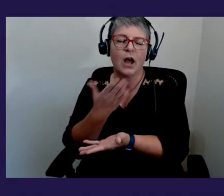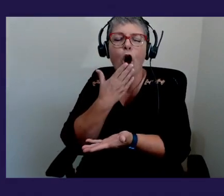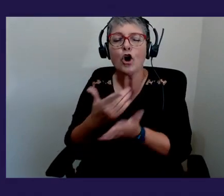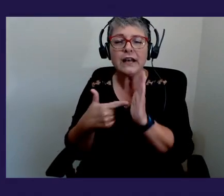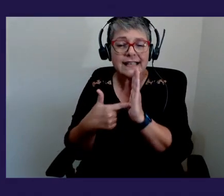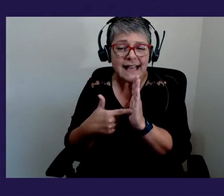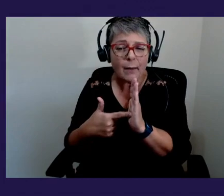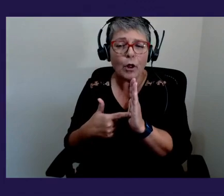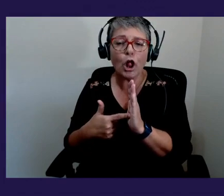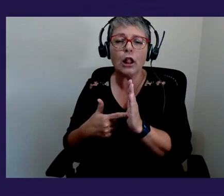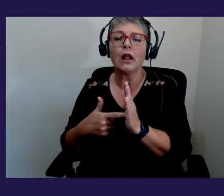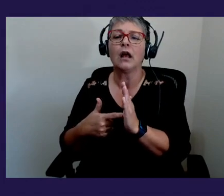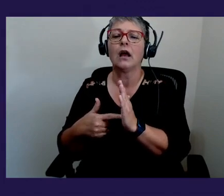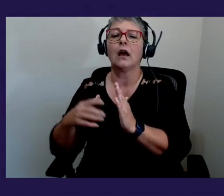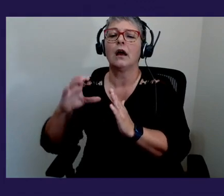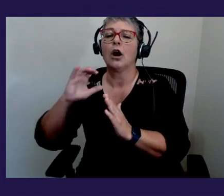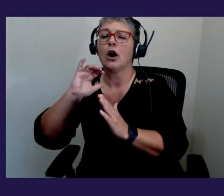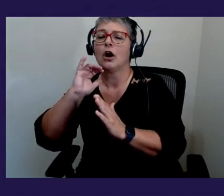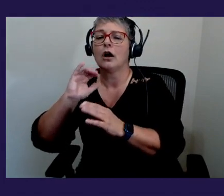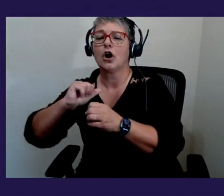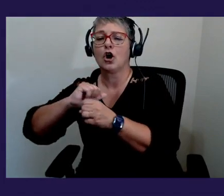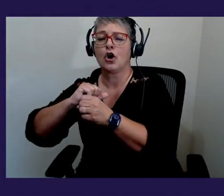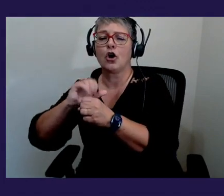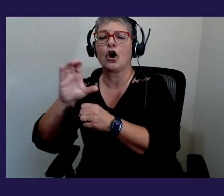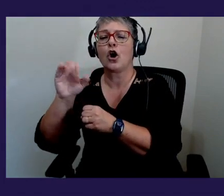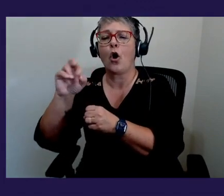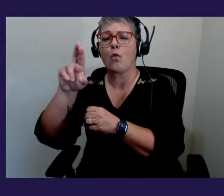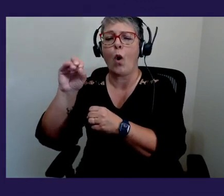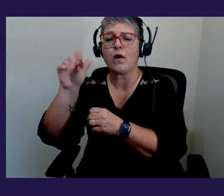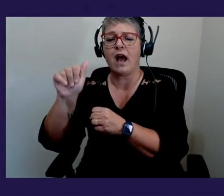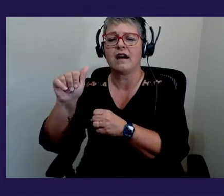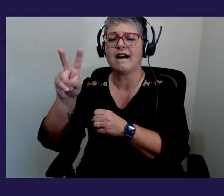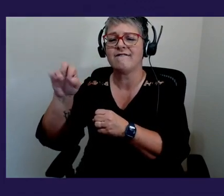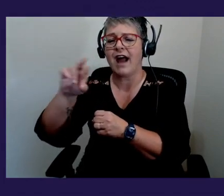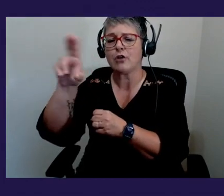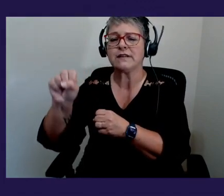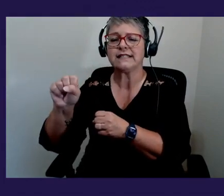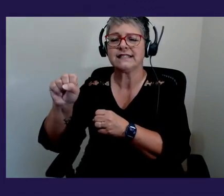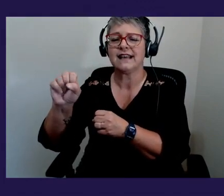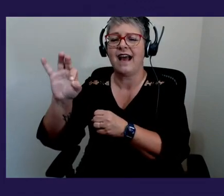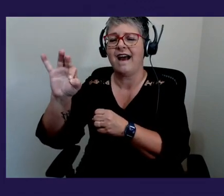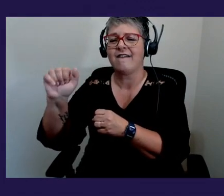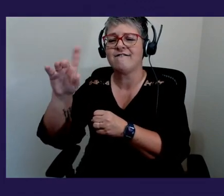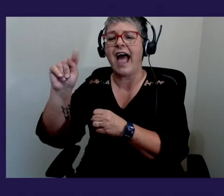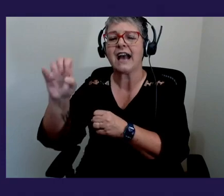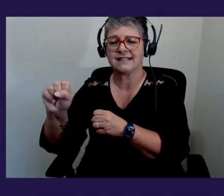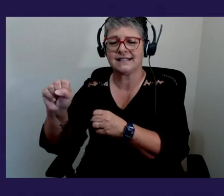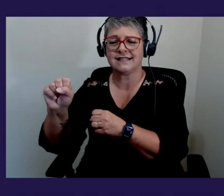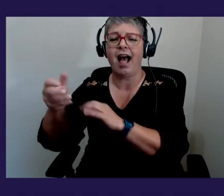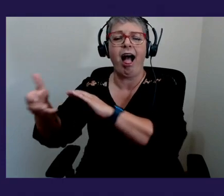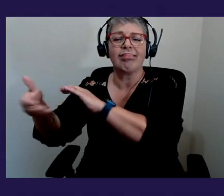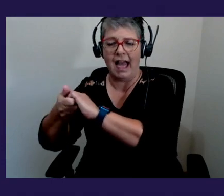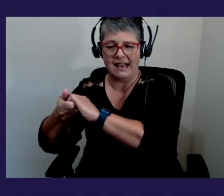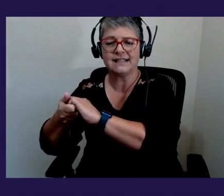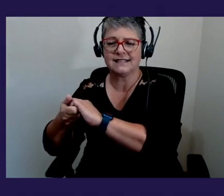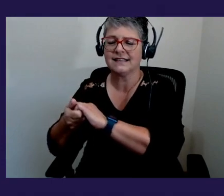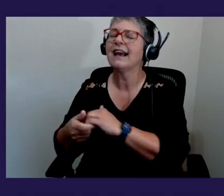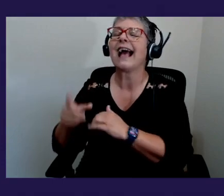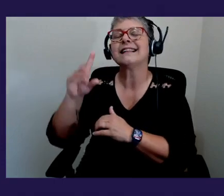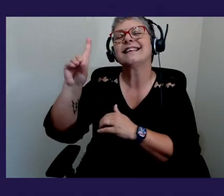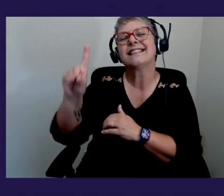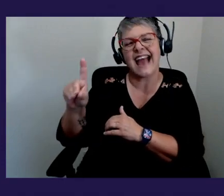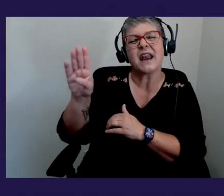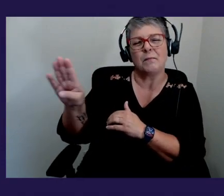the Coronavirus Facts Alliance, which is a website that contains a fact-checked or a database of fact-checked rumors as